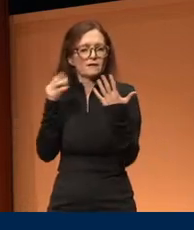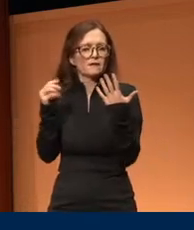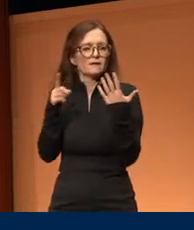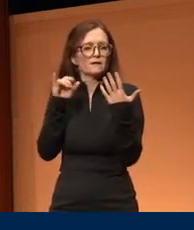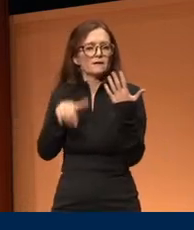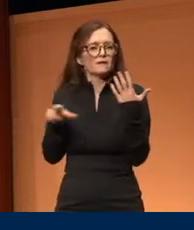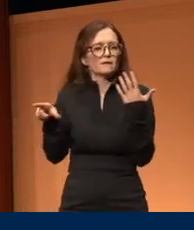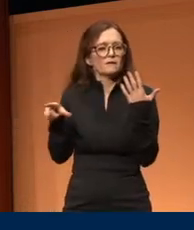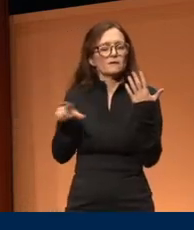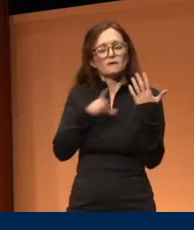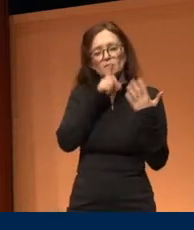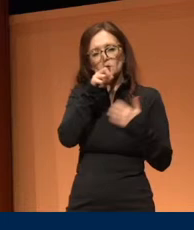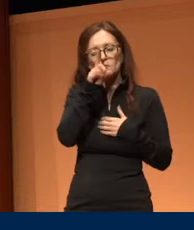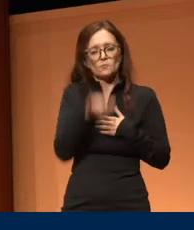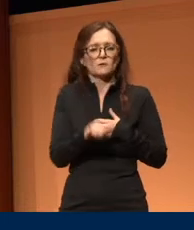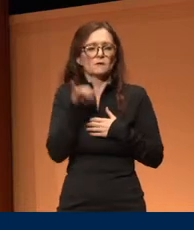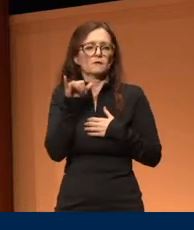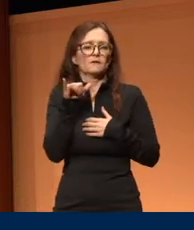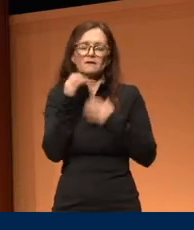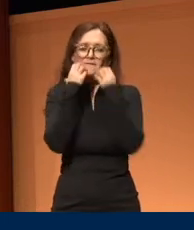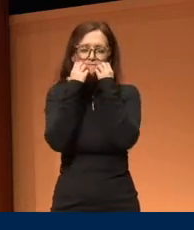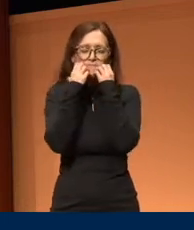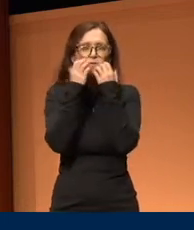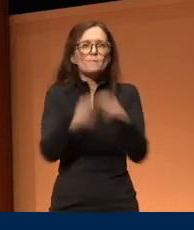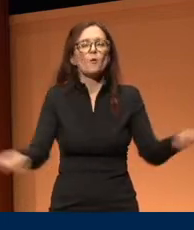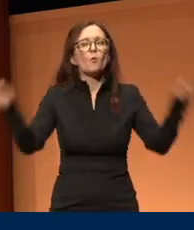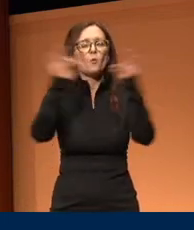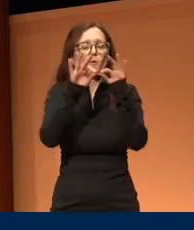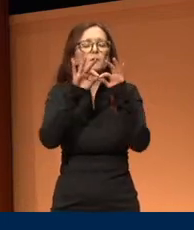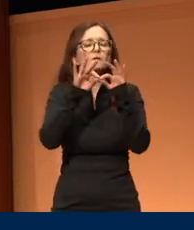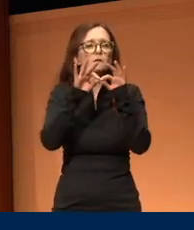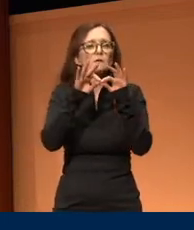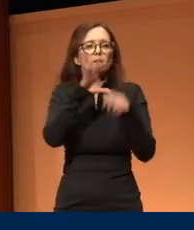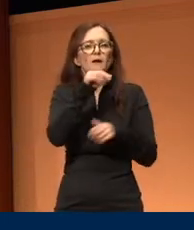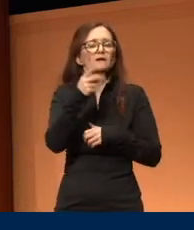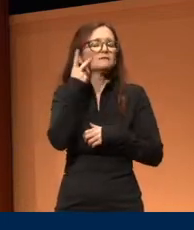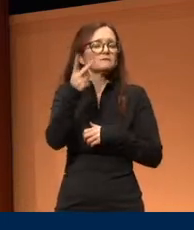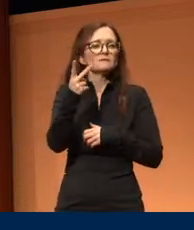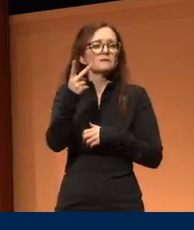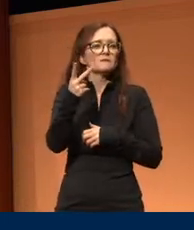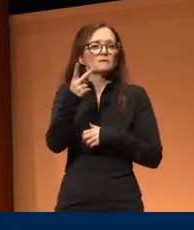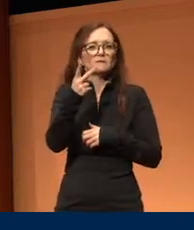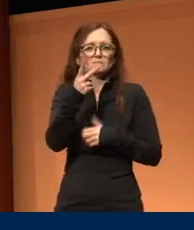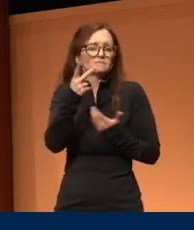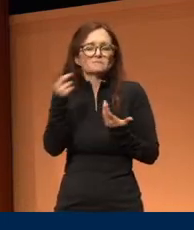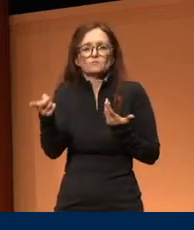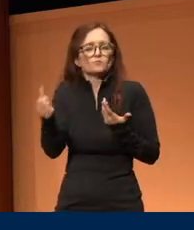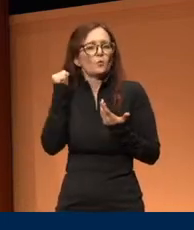with. And that's very, very valuable in my mind, and I don't see that changing over time. So.